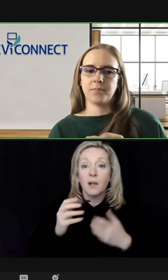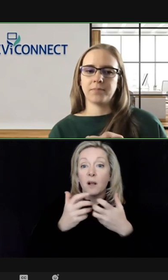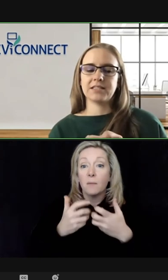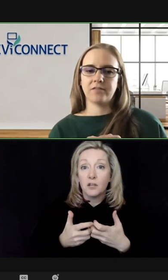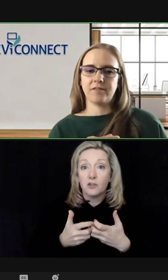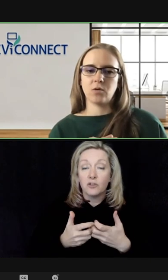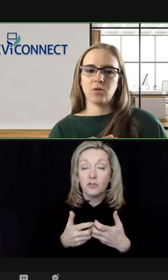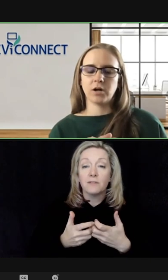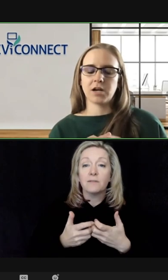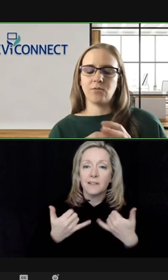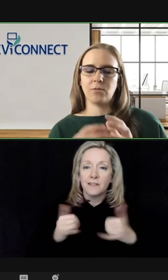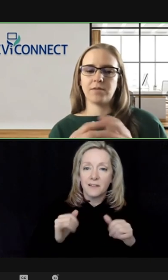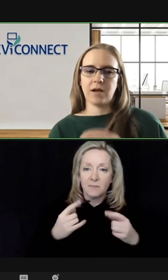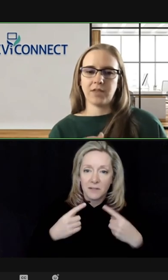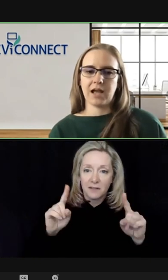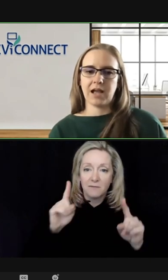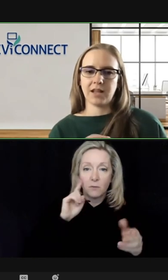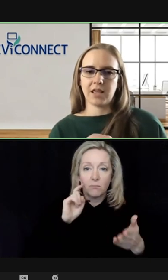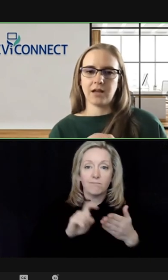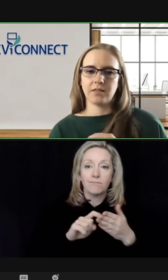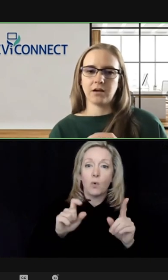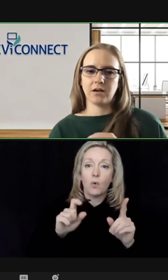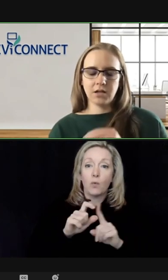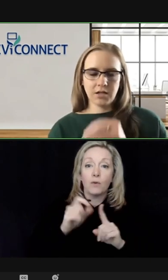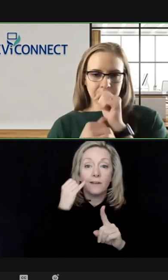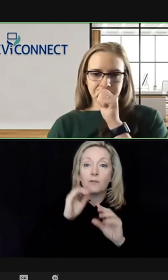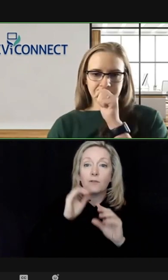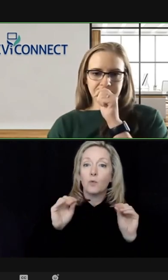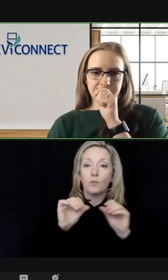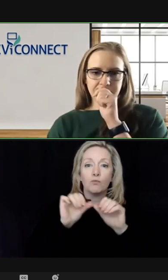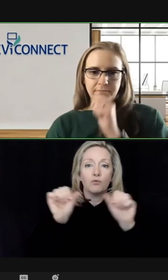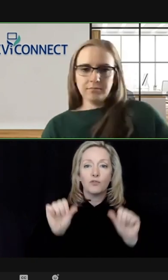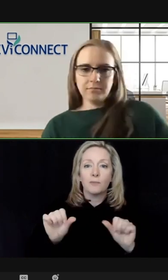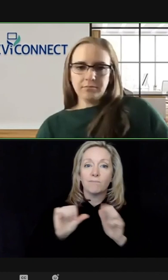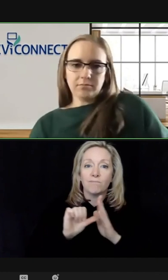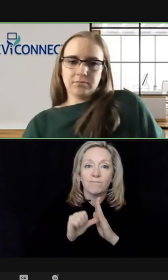still identify the word even without that highlighting on there.